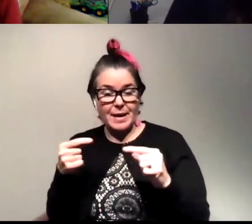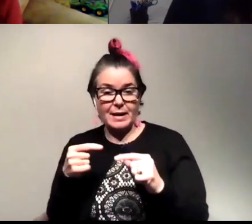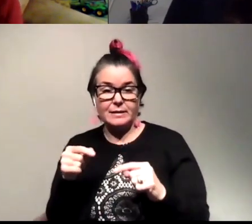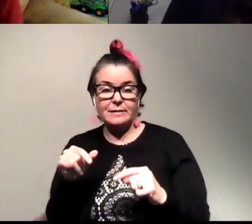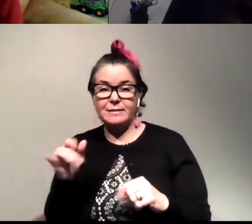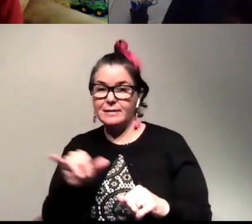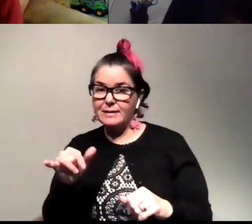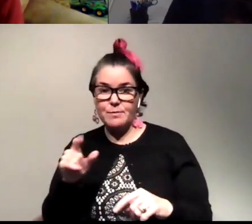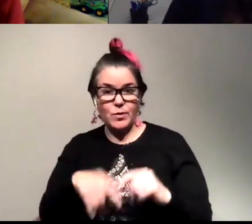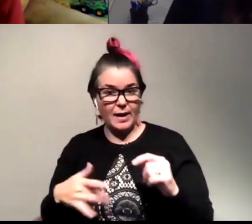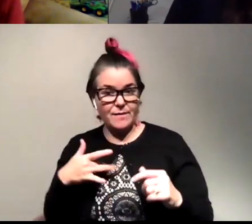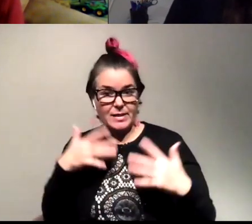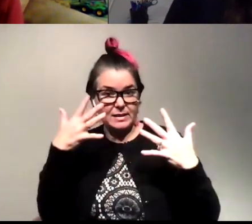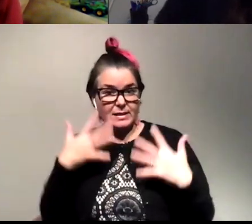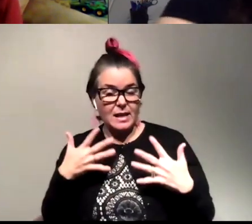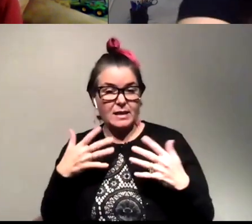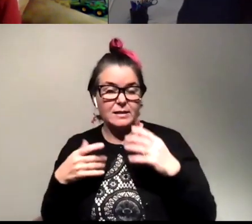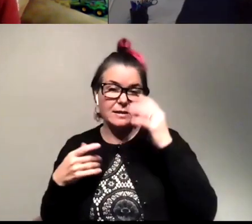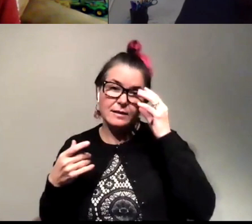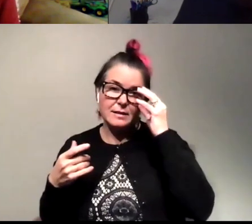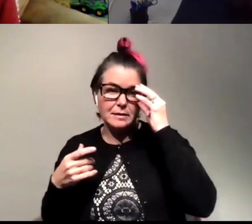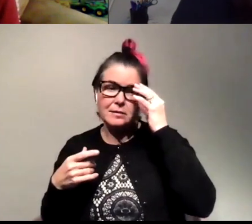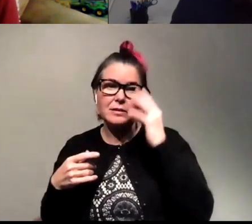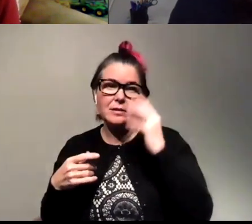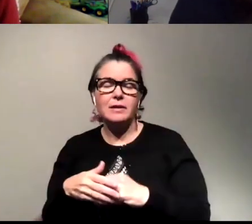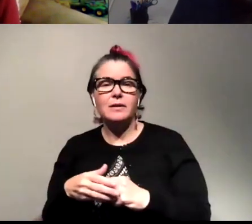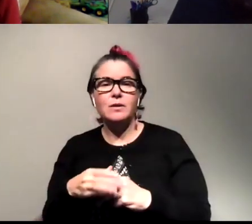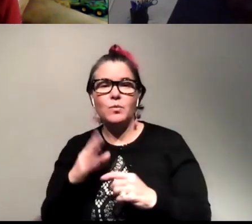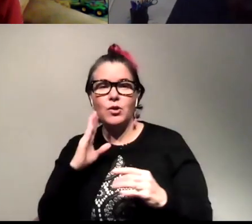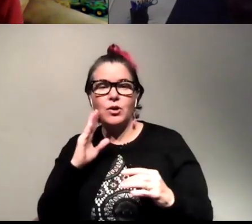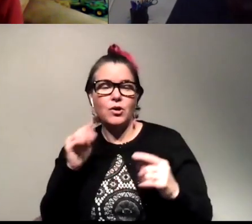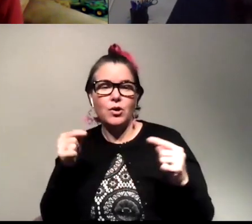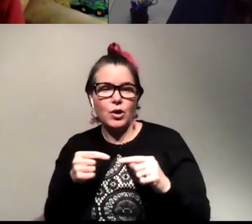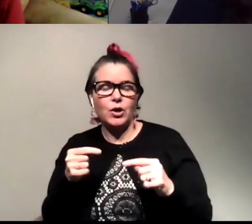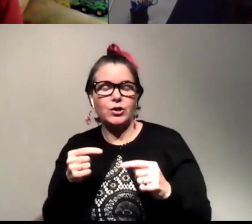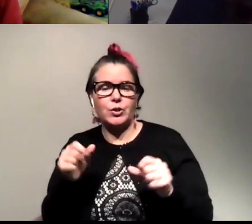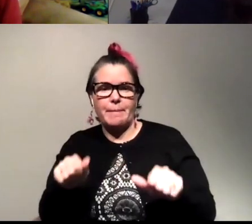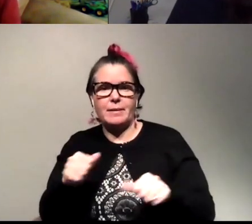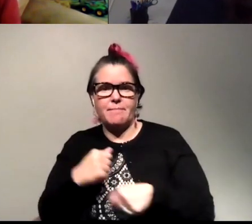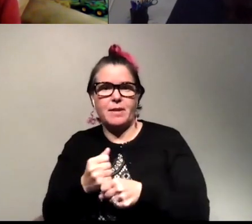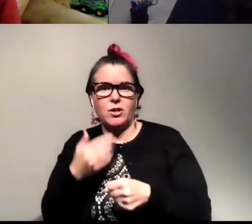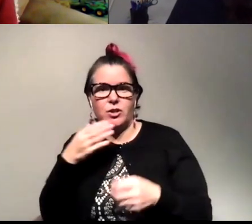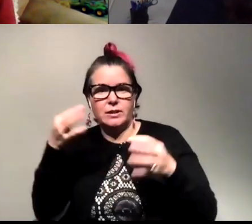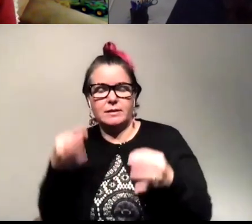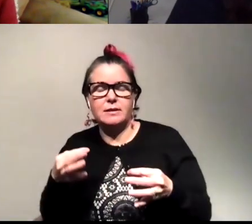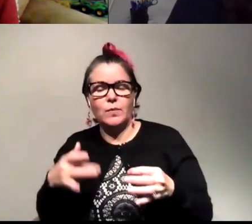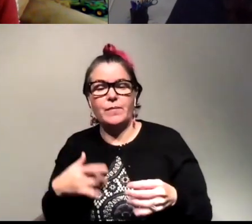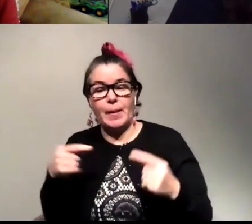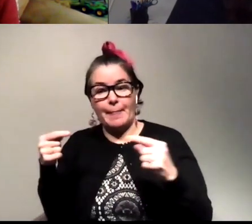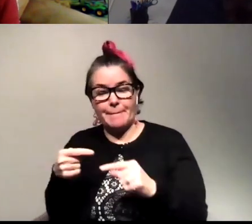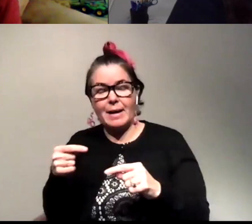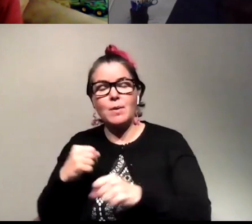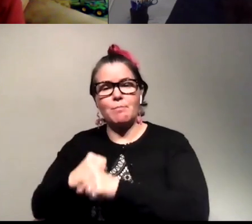couldn't feel sadness, it hurts your ability to make good decisions. We feel pain so that we can